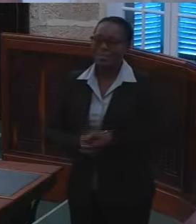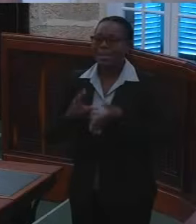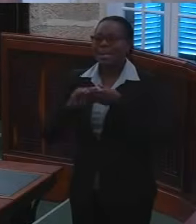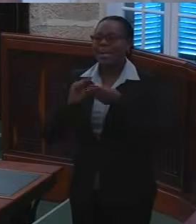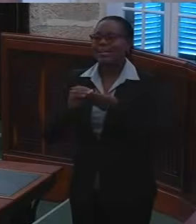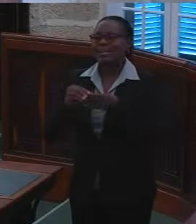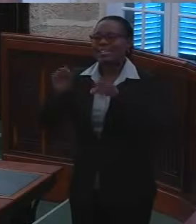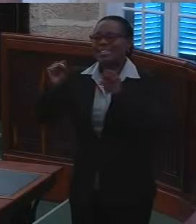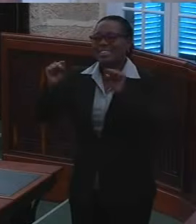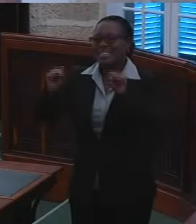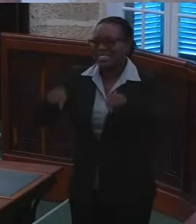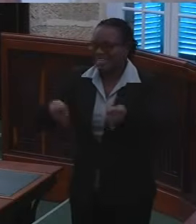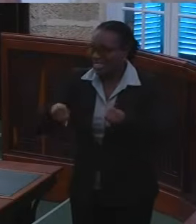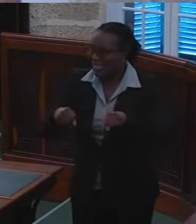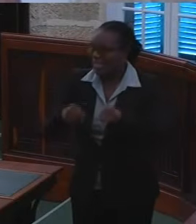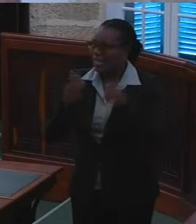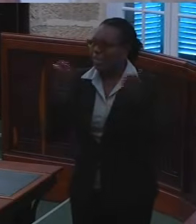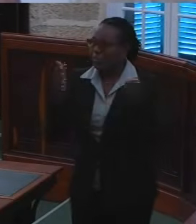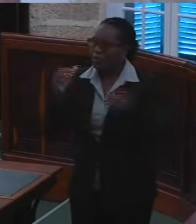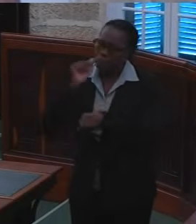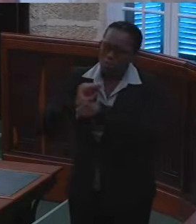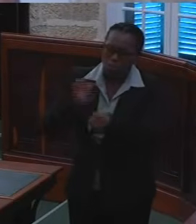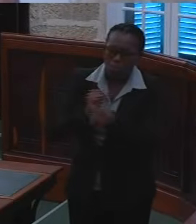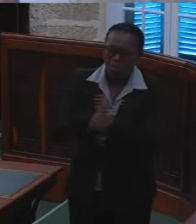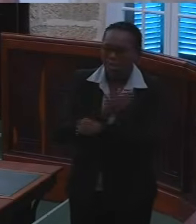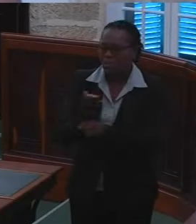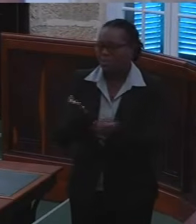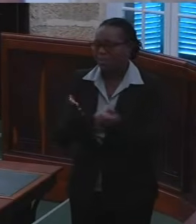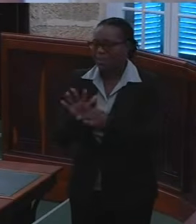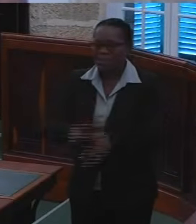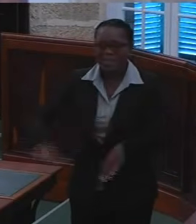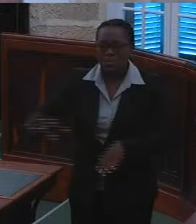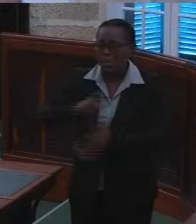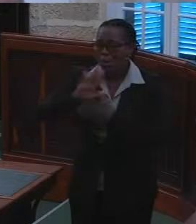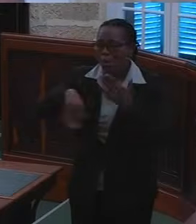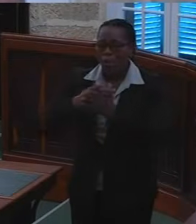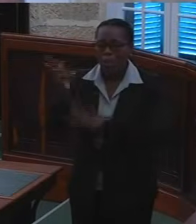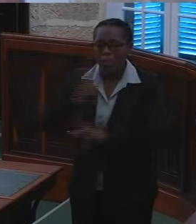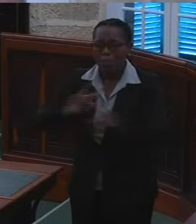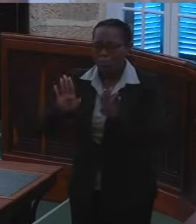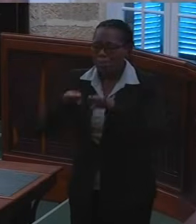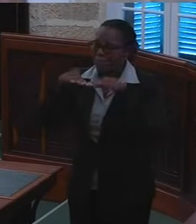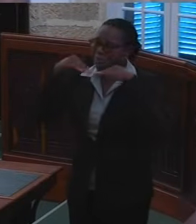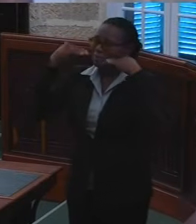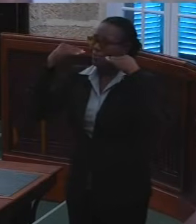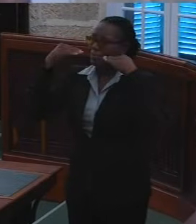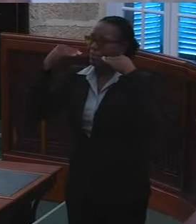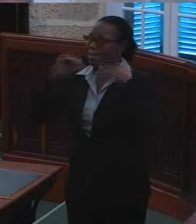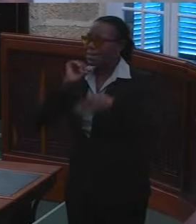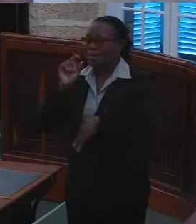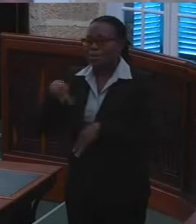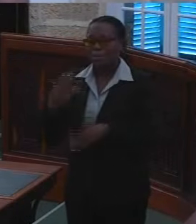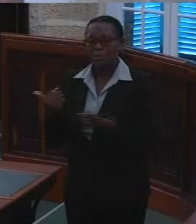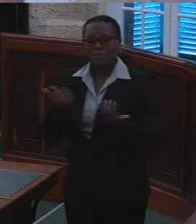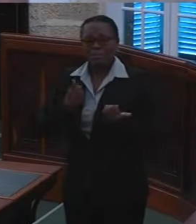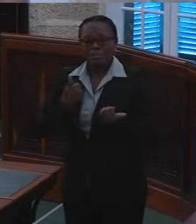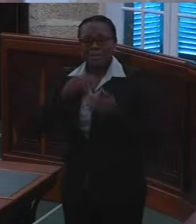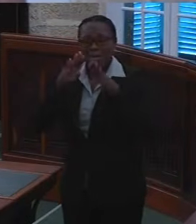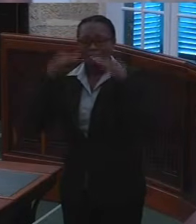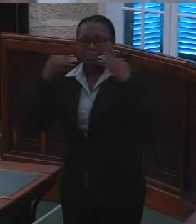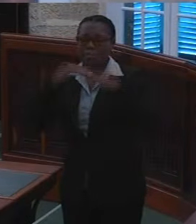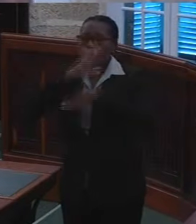operate in a dimension and space that makes everybody smile, not only the minister who's on the floor speaking now, but every